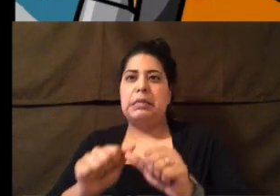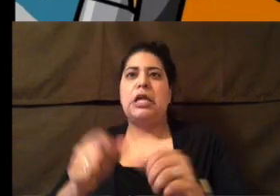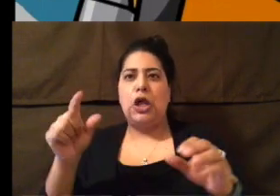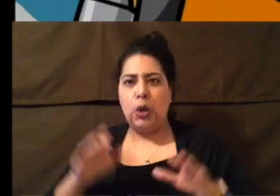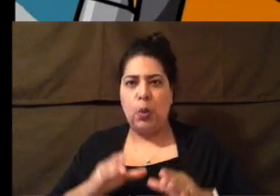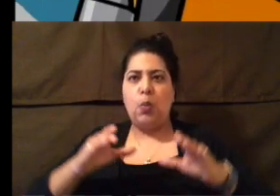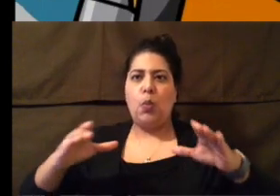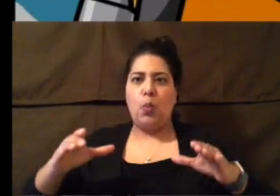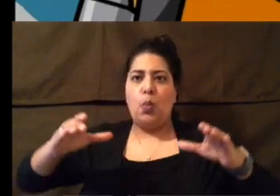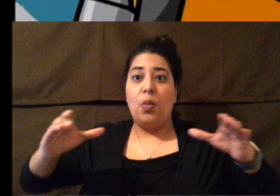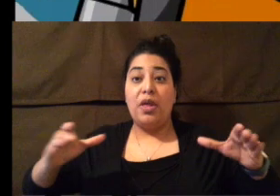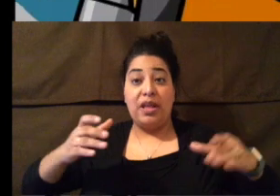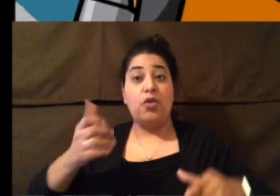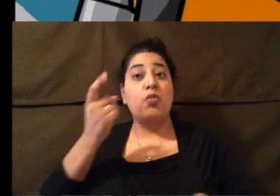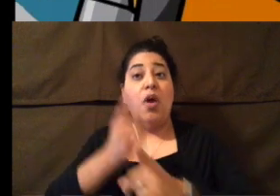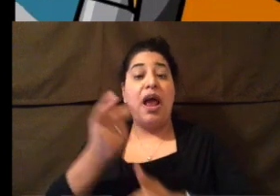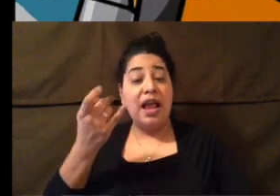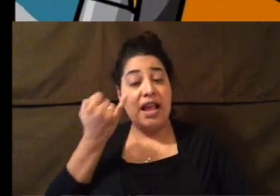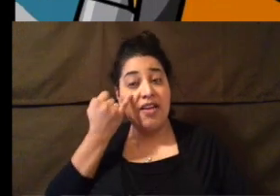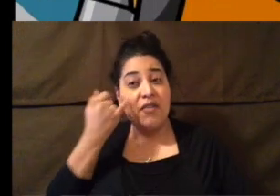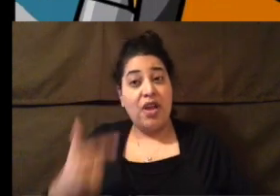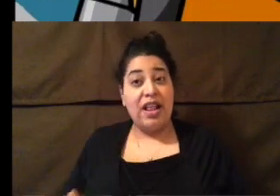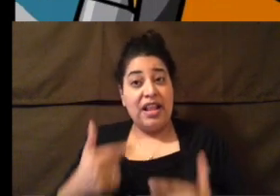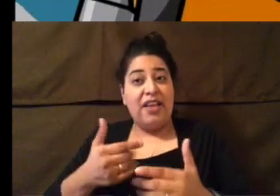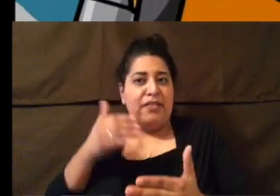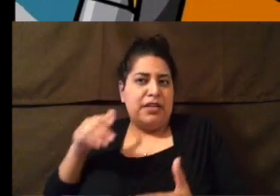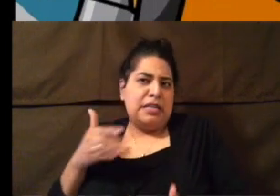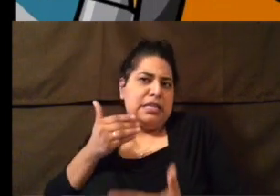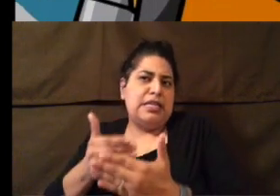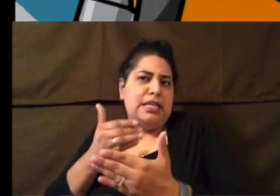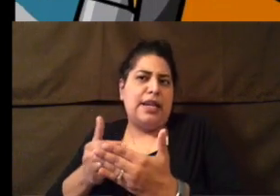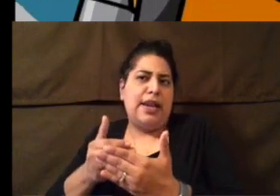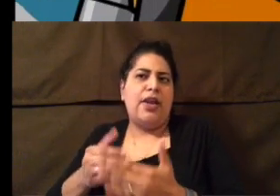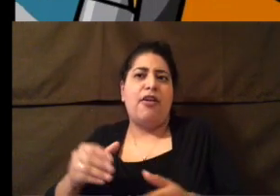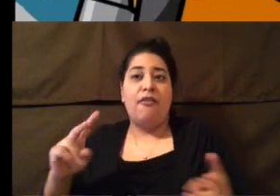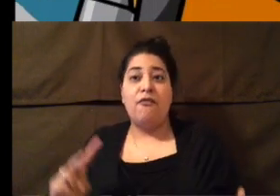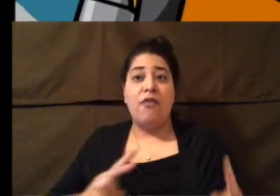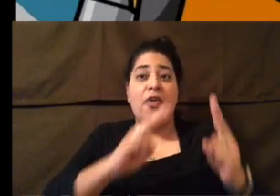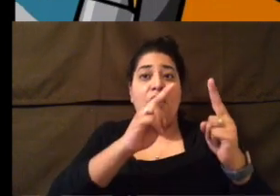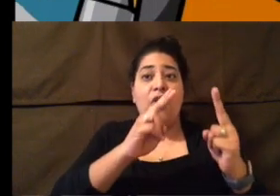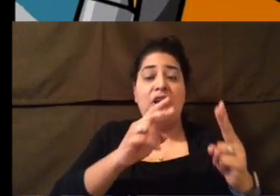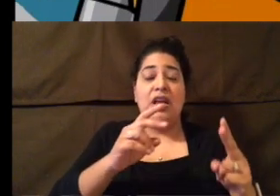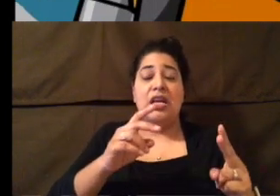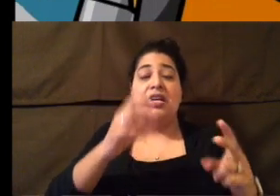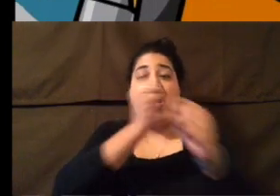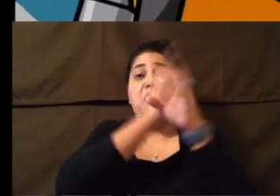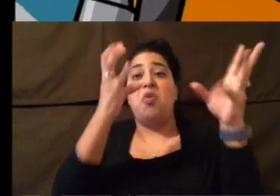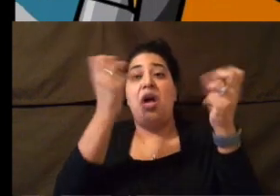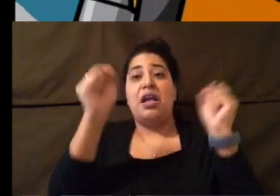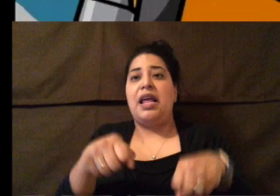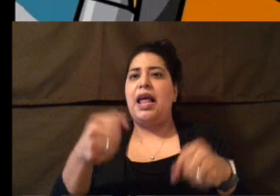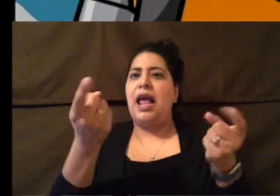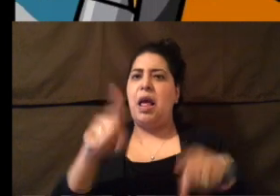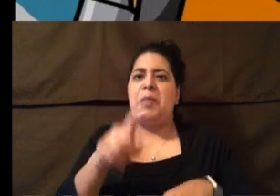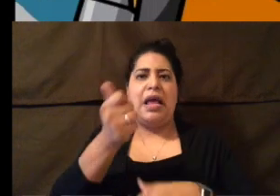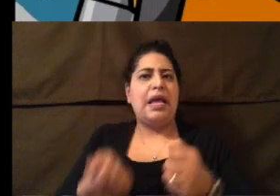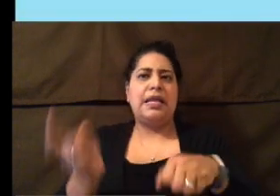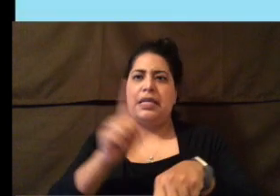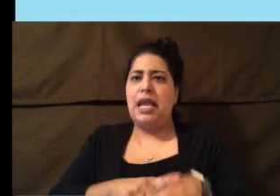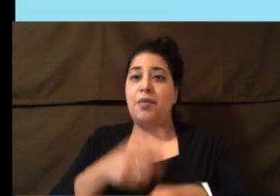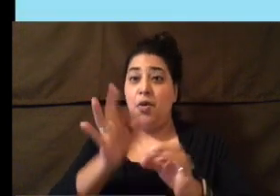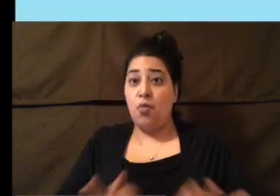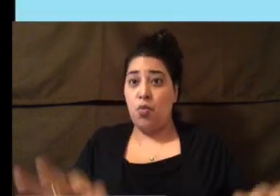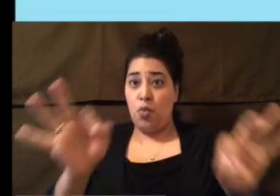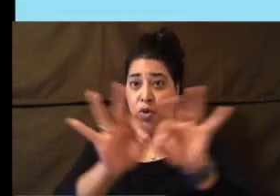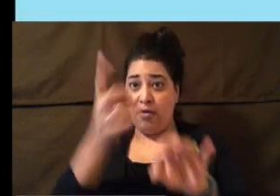growing. Right. If you live near an active volcano, remember that eruptions can happen at any time and without much warning.